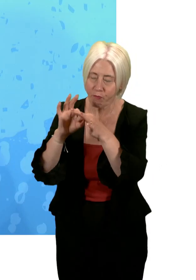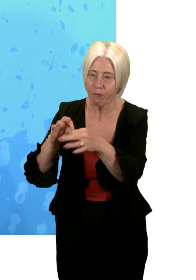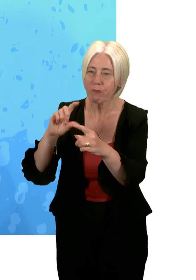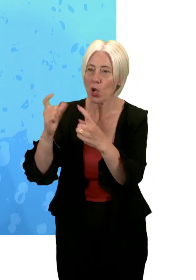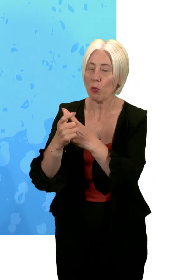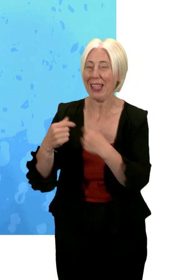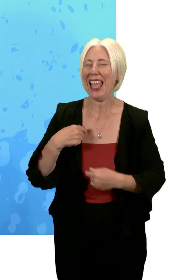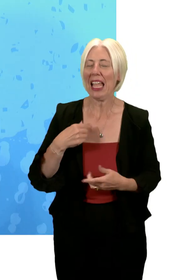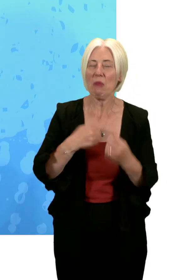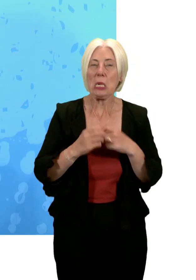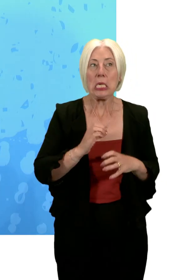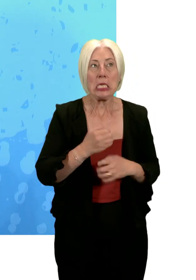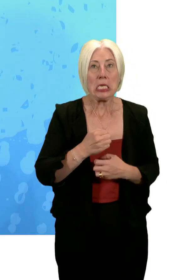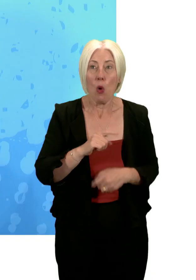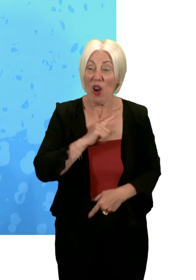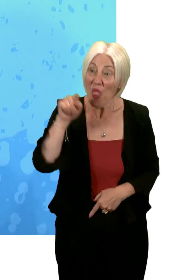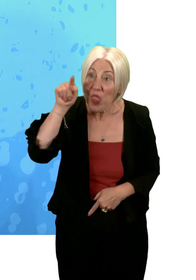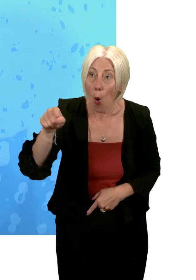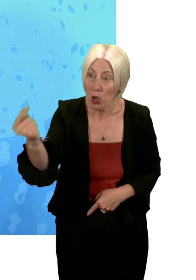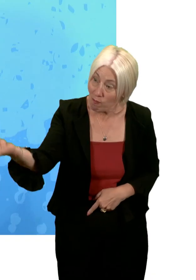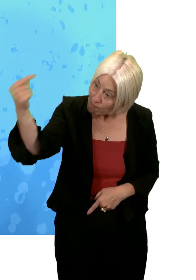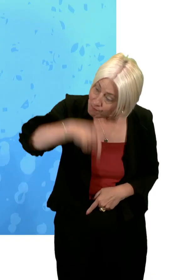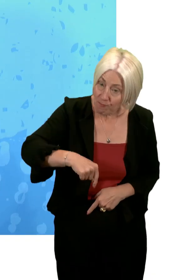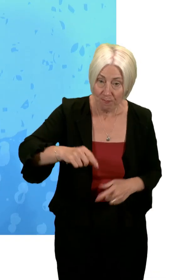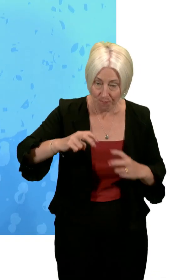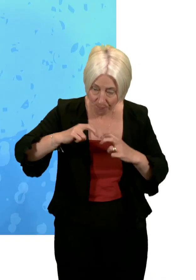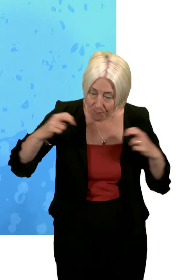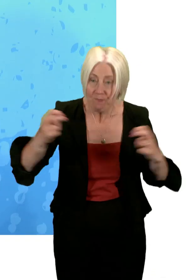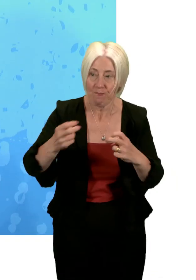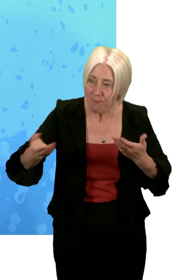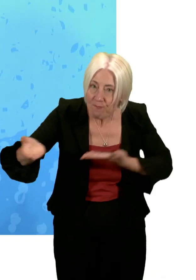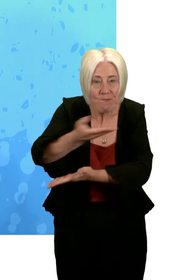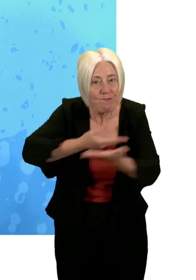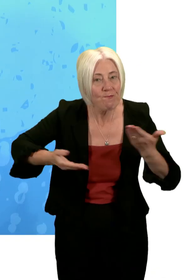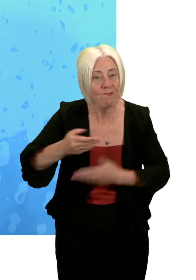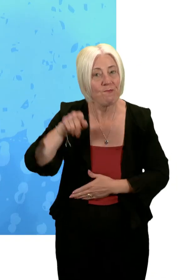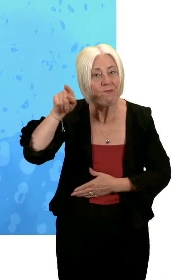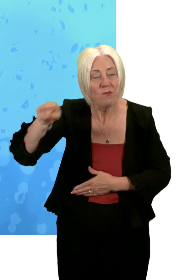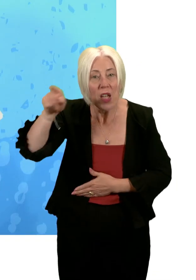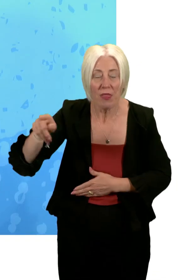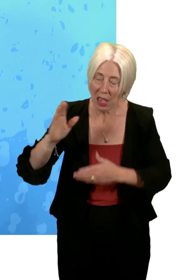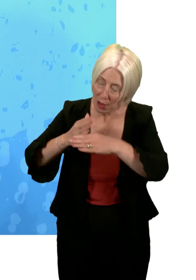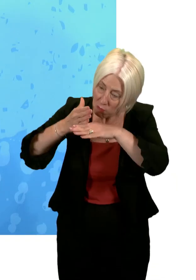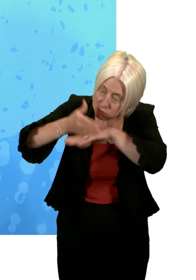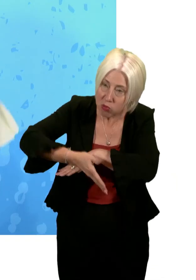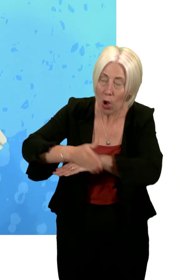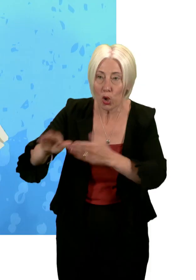frustration for me that these people aren't at the table. These are the people that are, you know, have worked probably decades in getting their systems to work and getting people